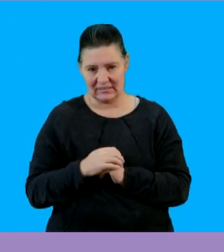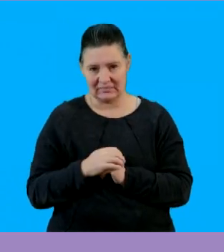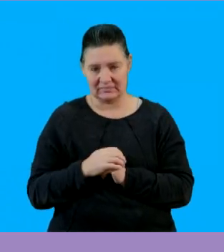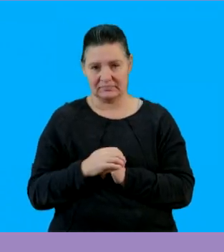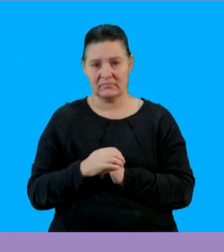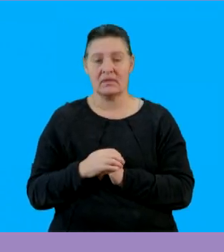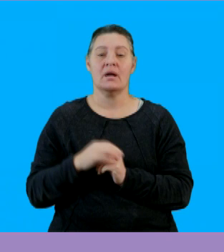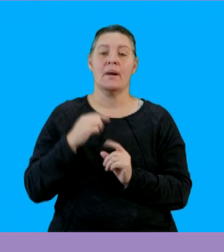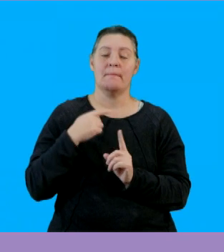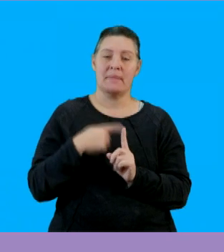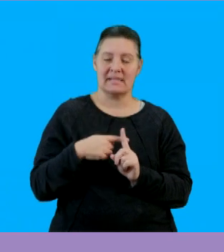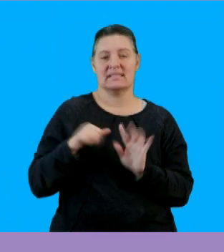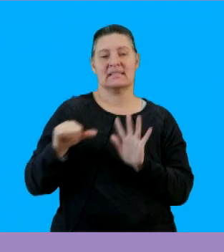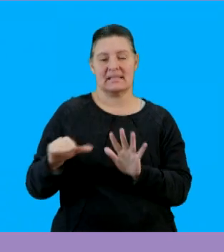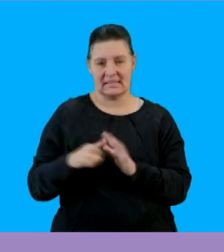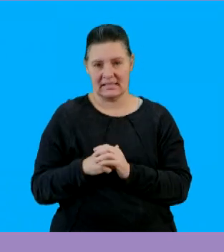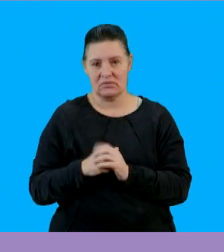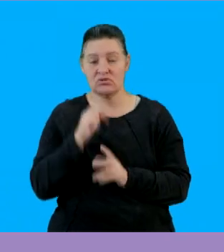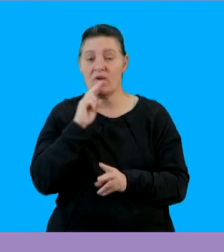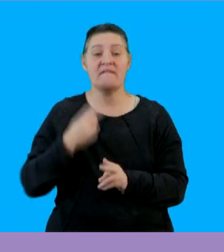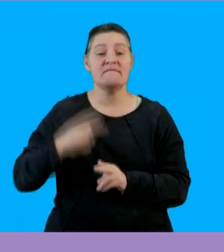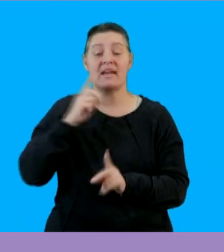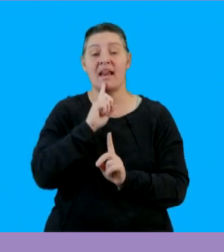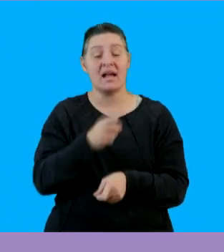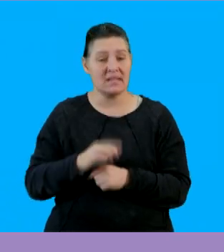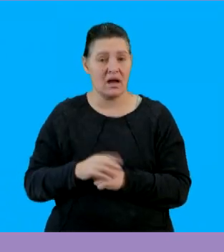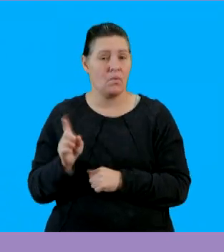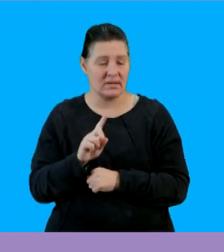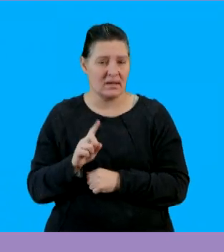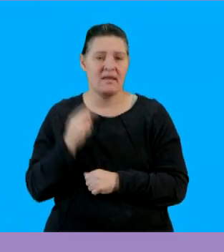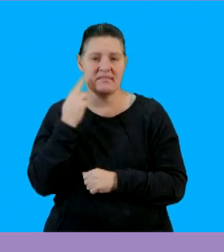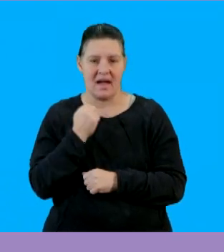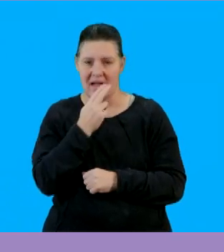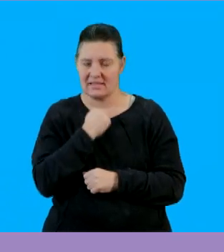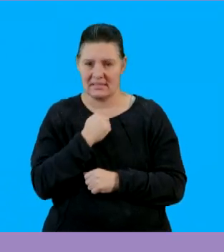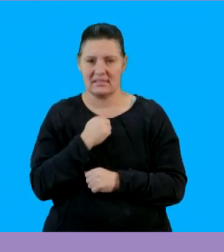9x and plus 6. And we can see that our final answer there is a